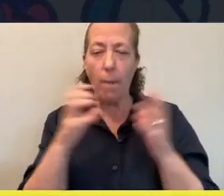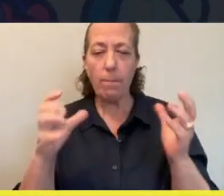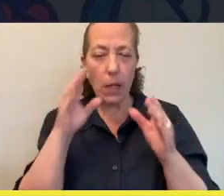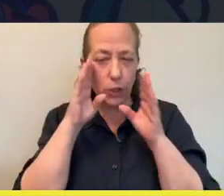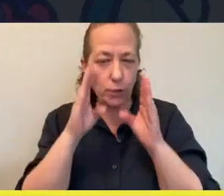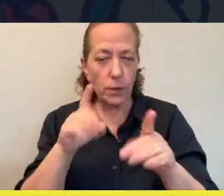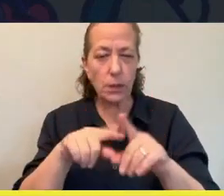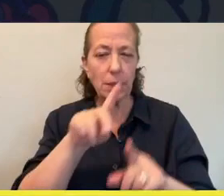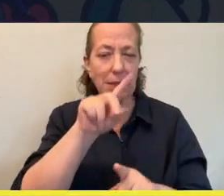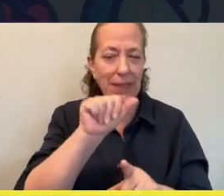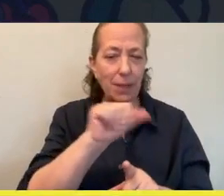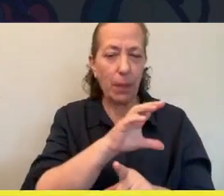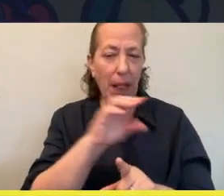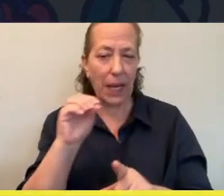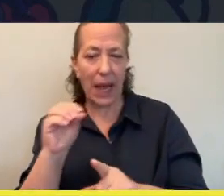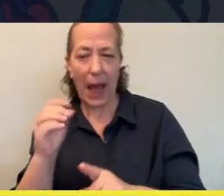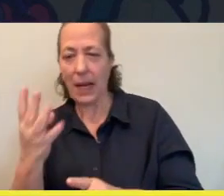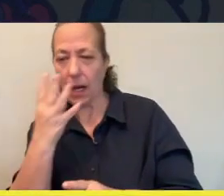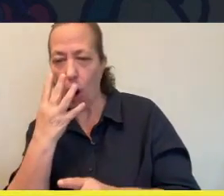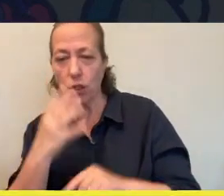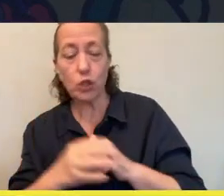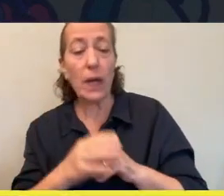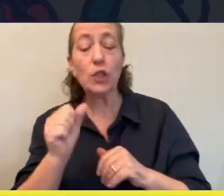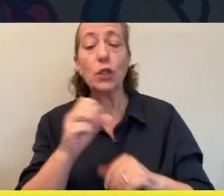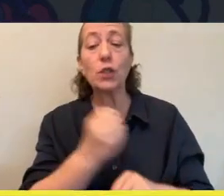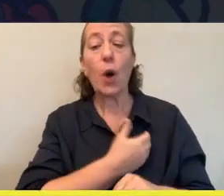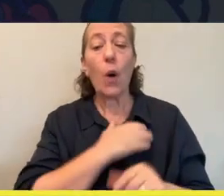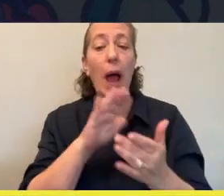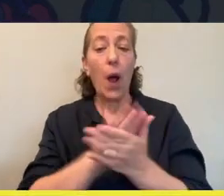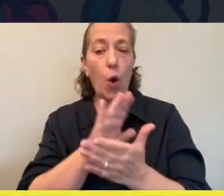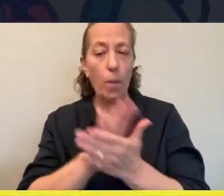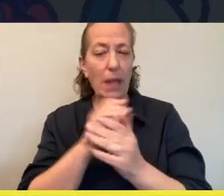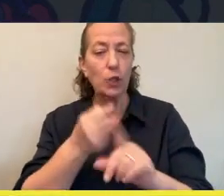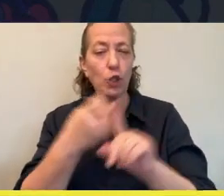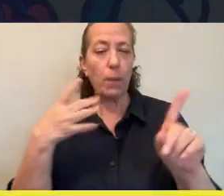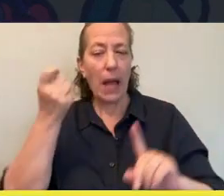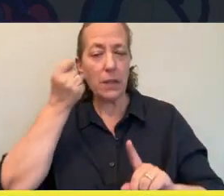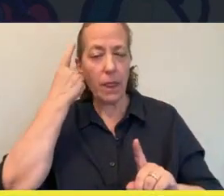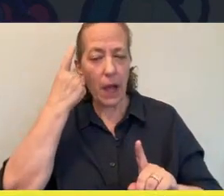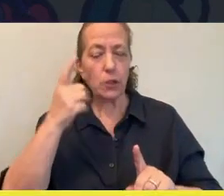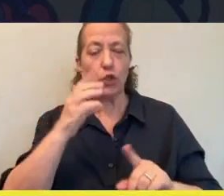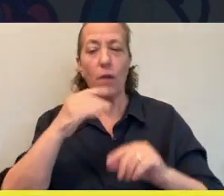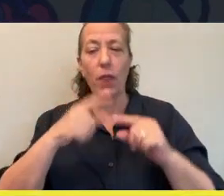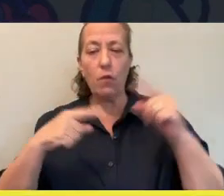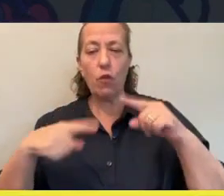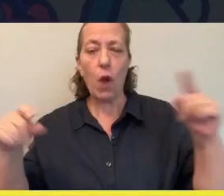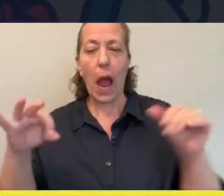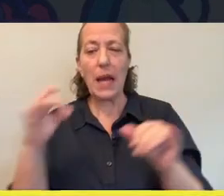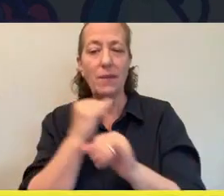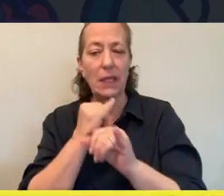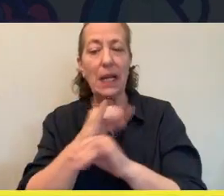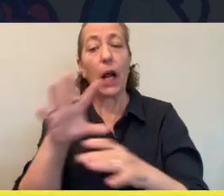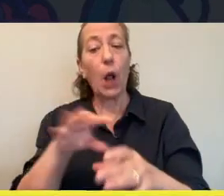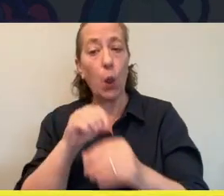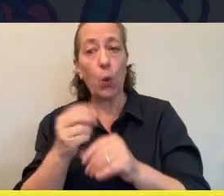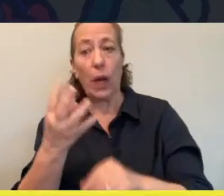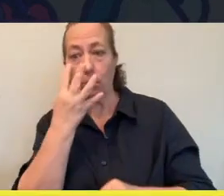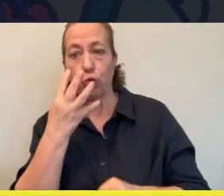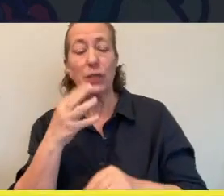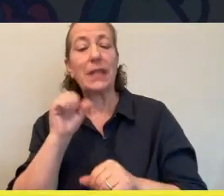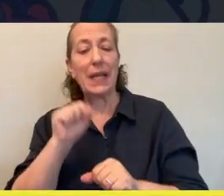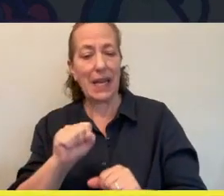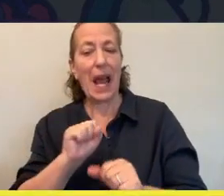and incarceration. So our paper expands the understanding of how a variety of institutions, including prisons, contribute to the